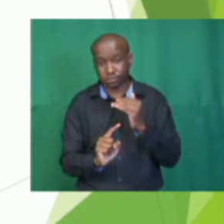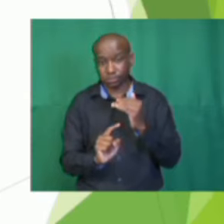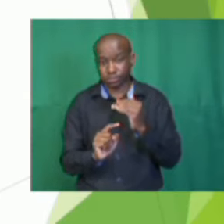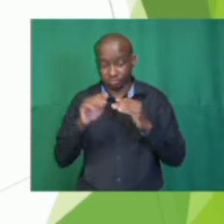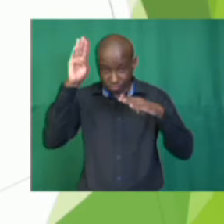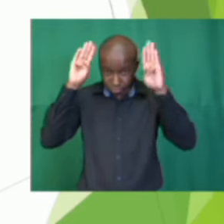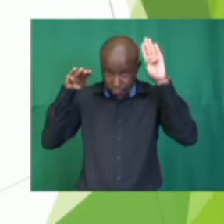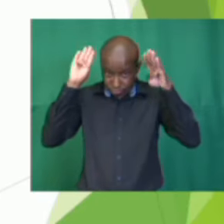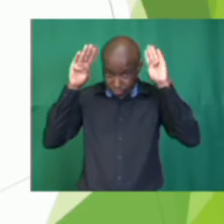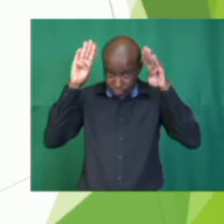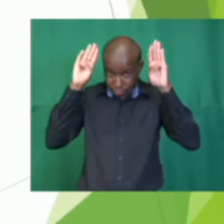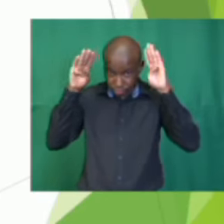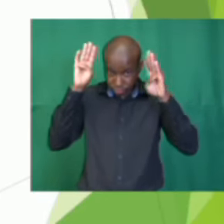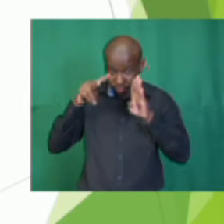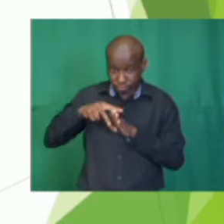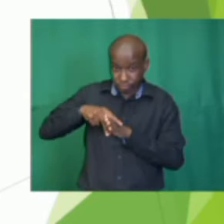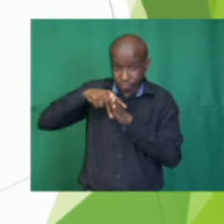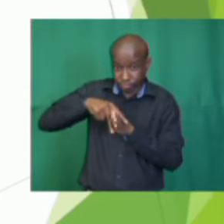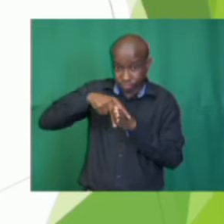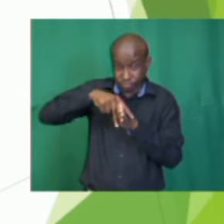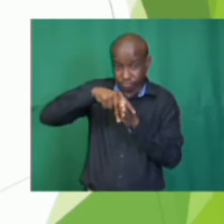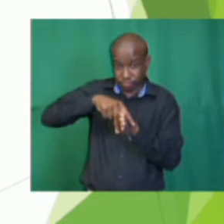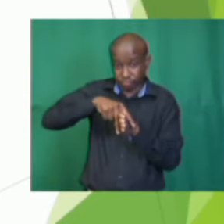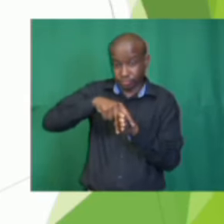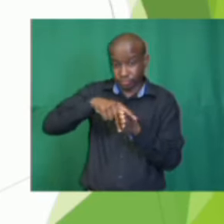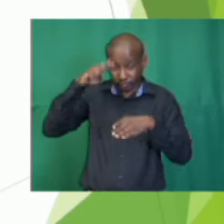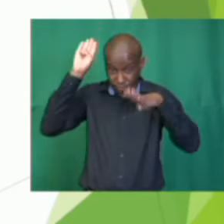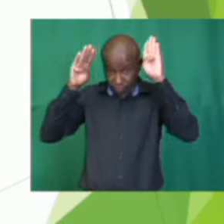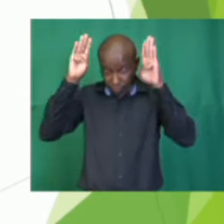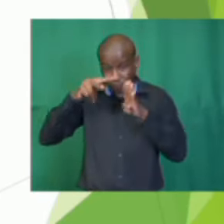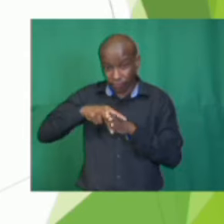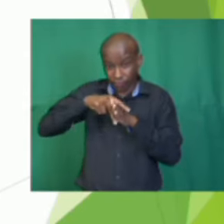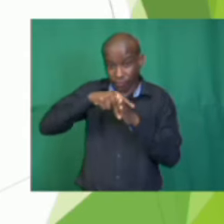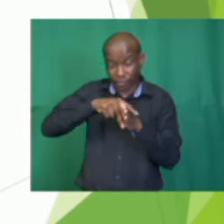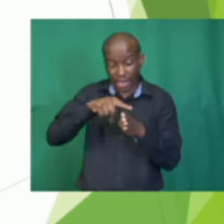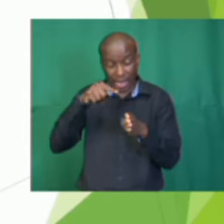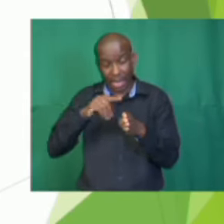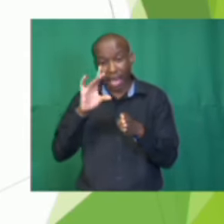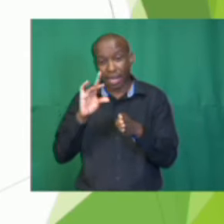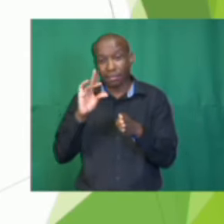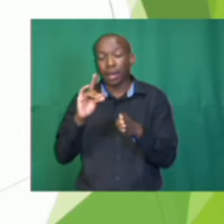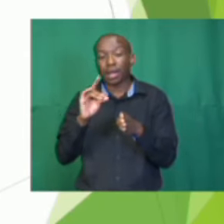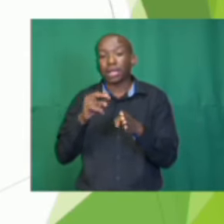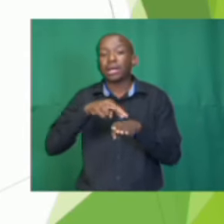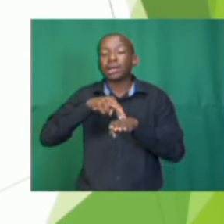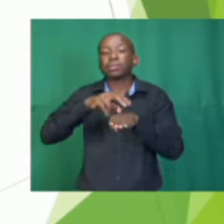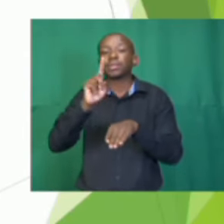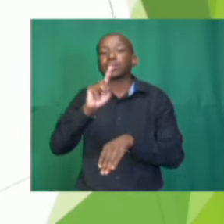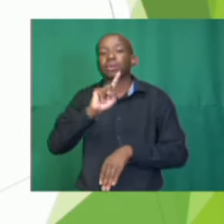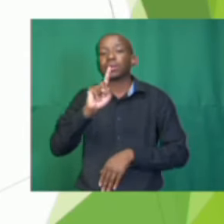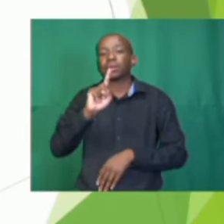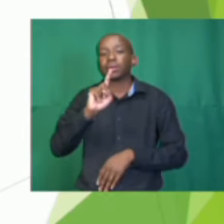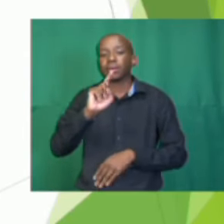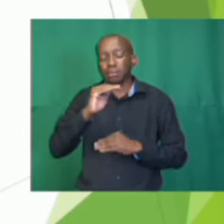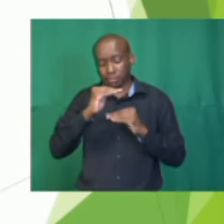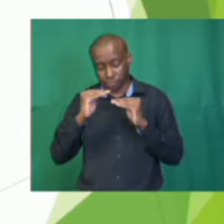colt. A colt, I have said, is an animal that represents what?